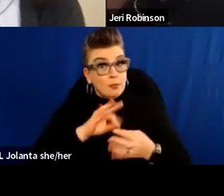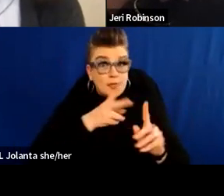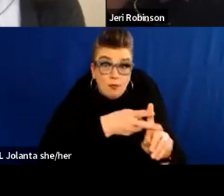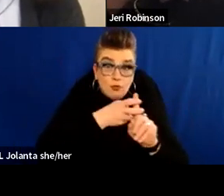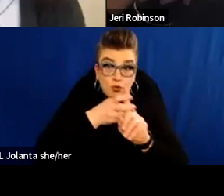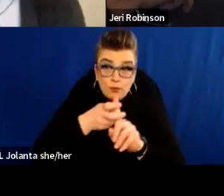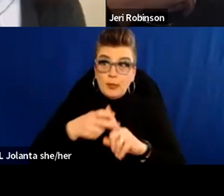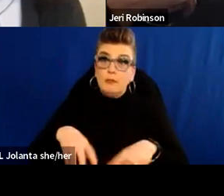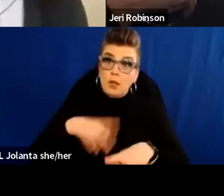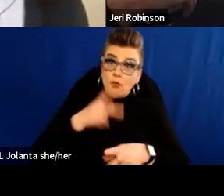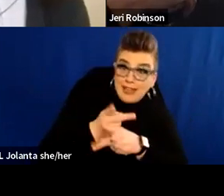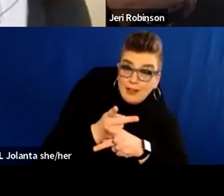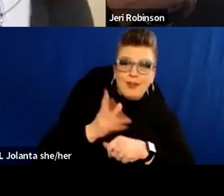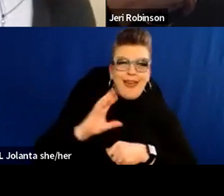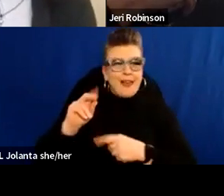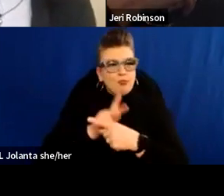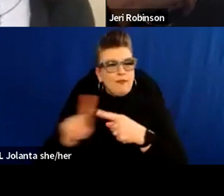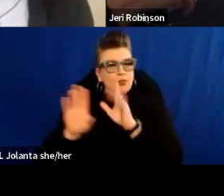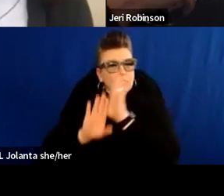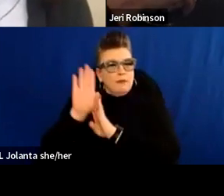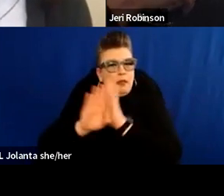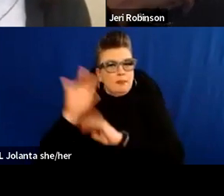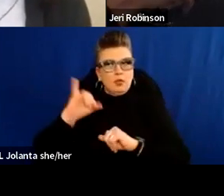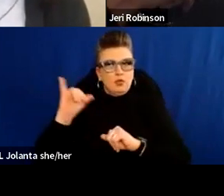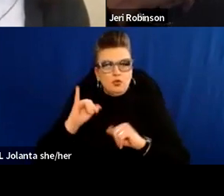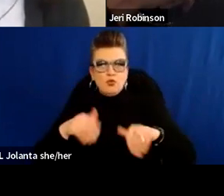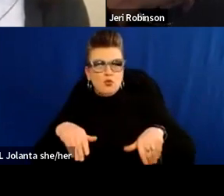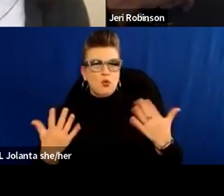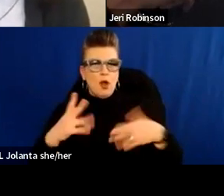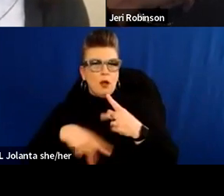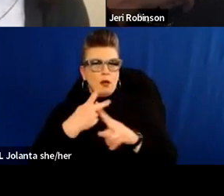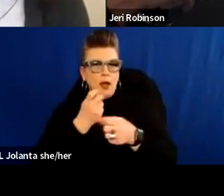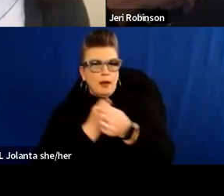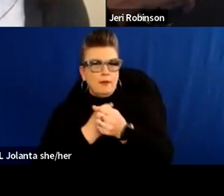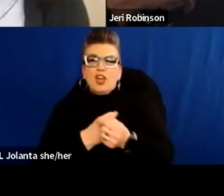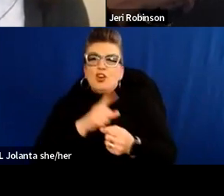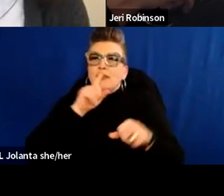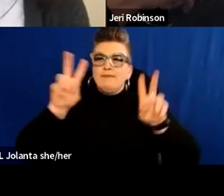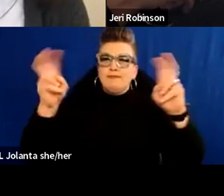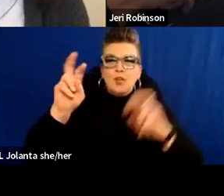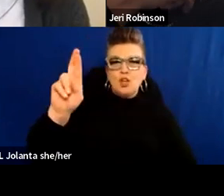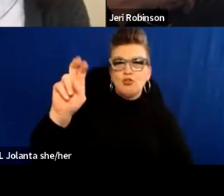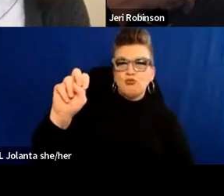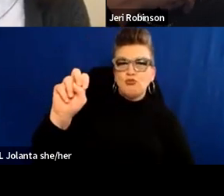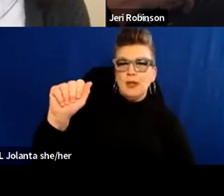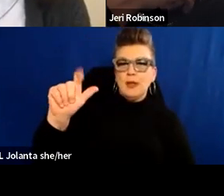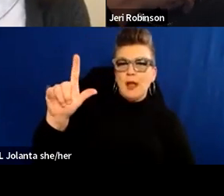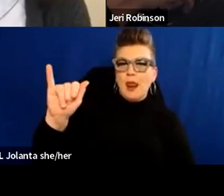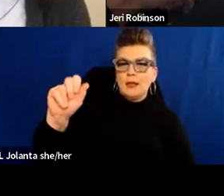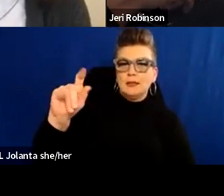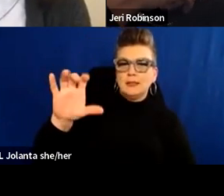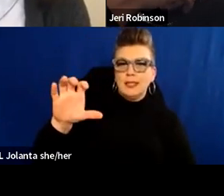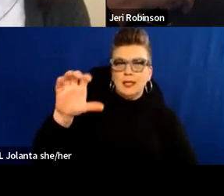development pieces that we're also engaging with this and really what's the what what could be a realistic timeline for bringing that to